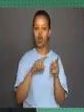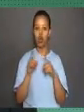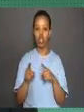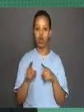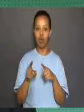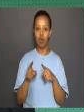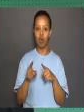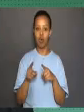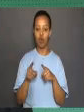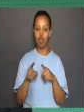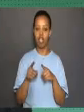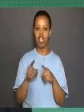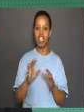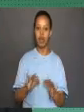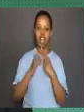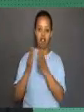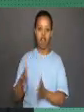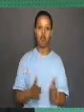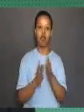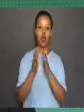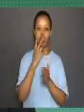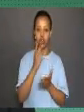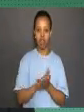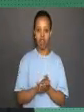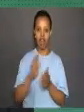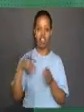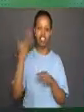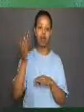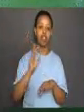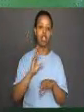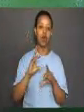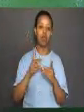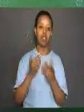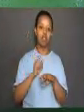We also discussed the term route of transmission.